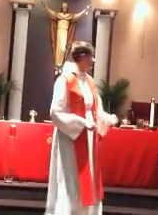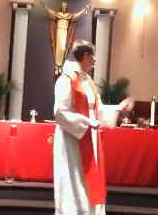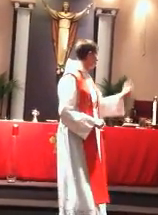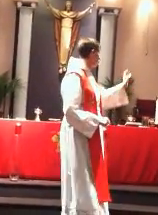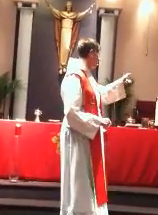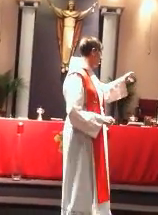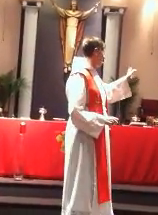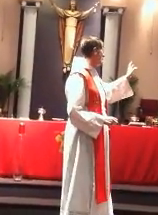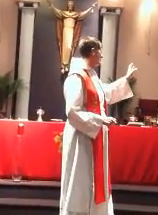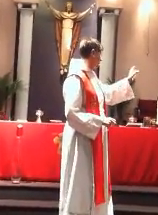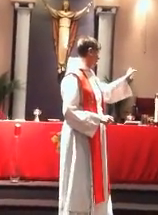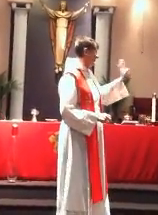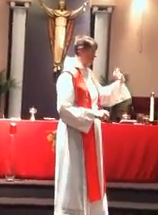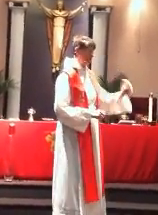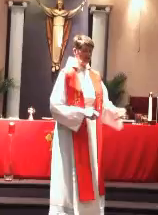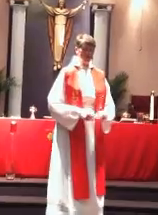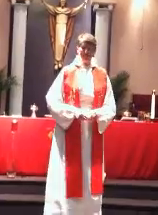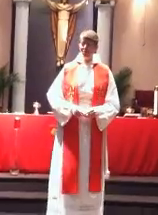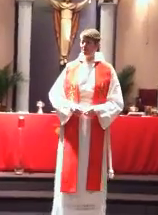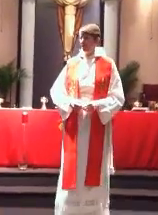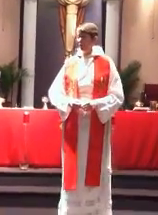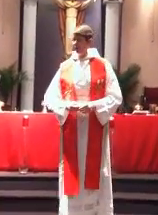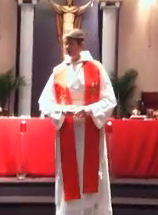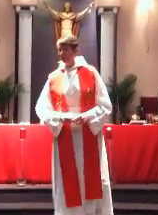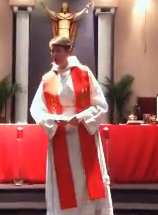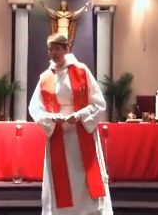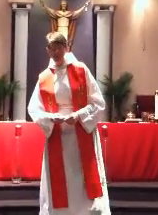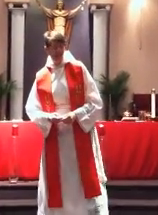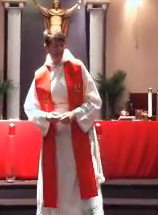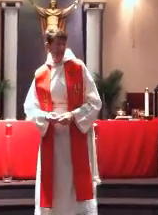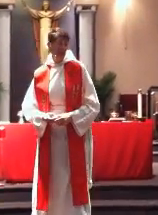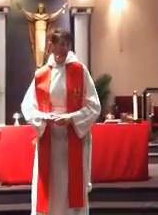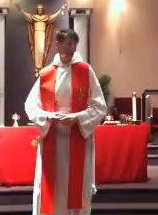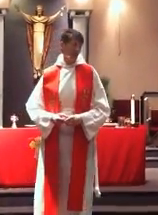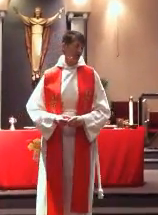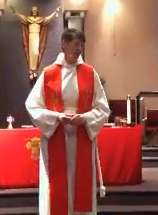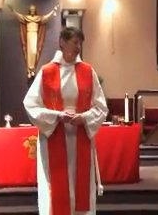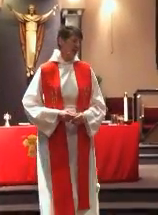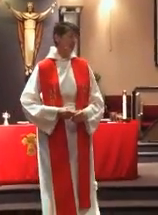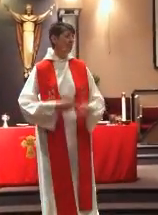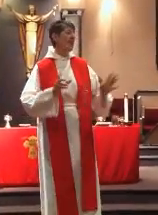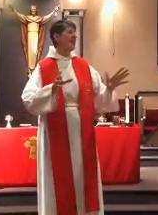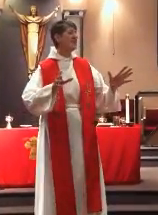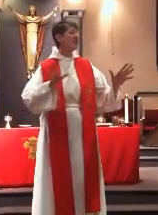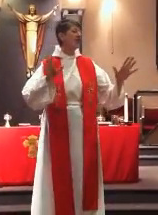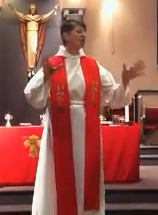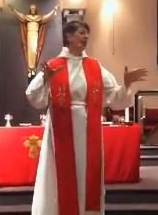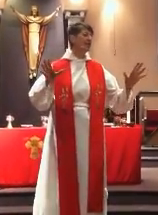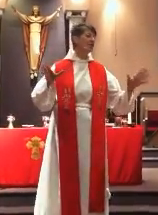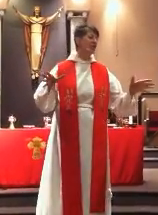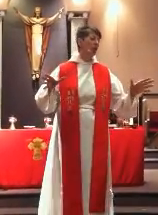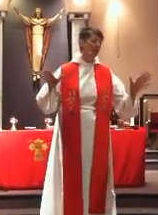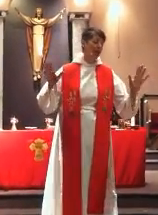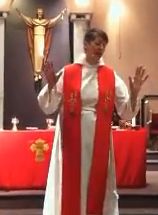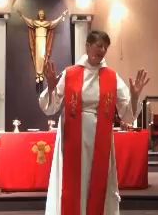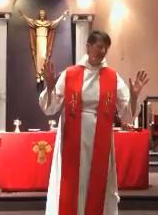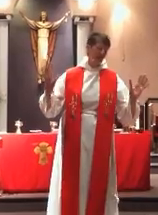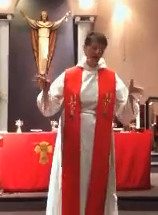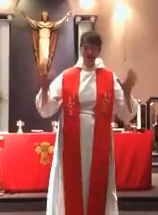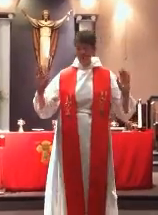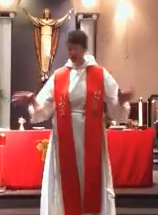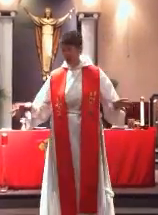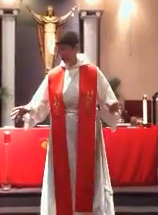I know you're going to be hearing more from him in the not too distant future about when we're going to offer that again, because it's an amazing,